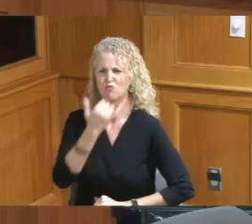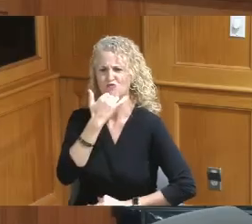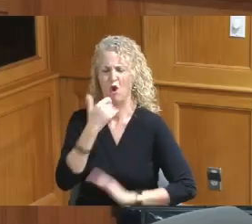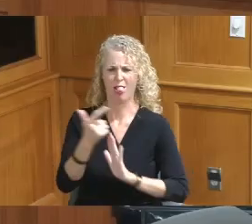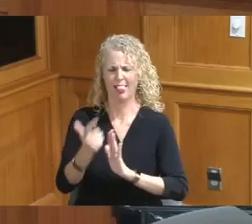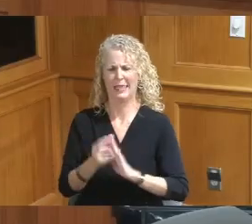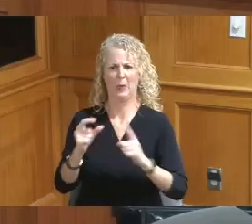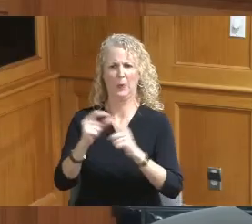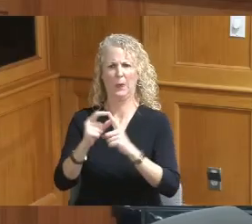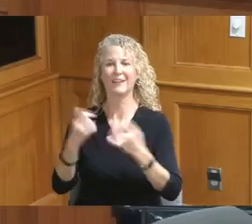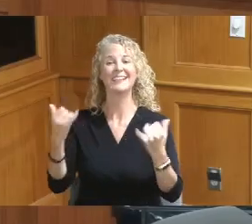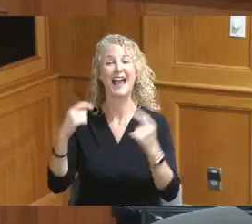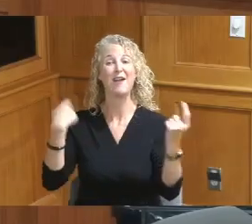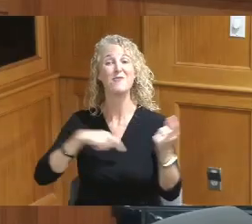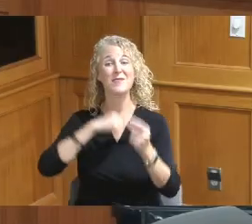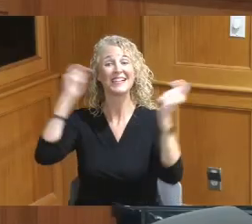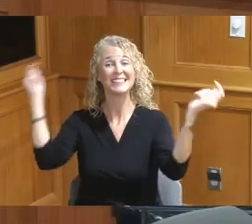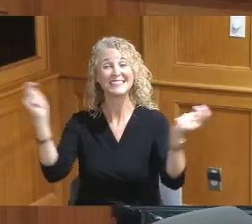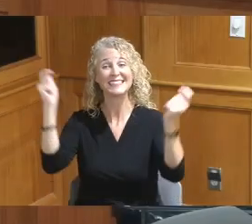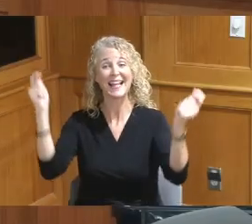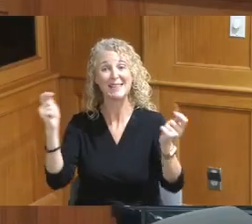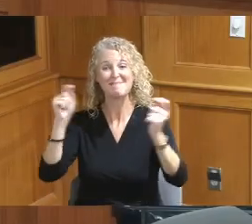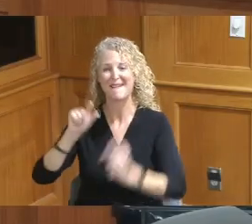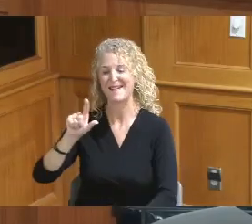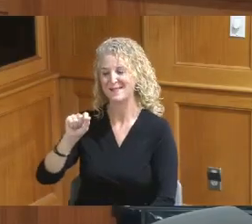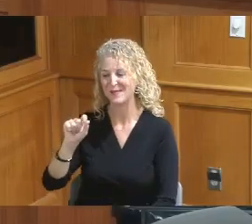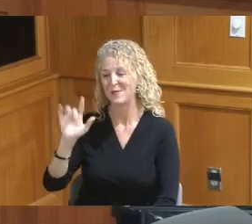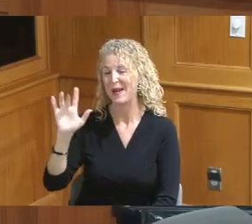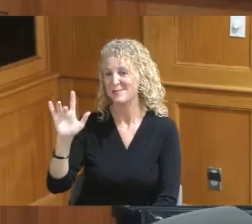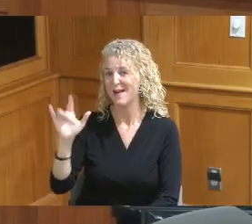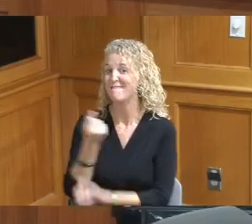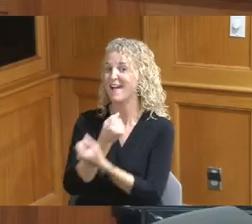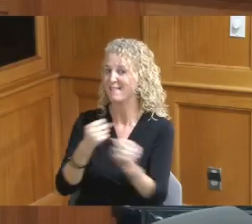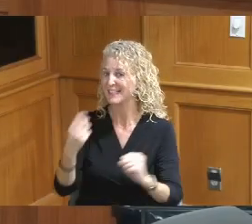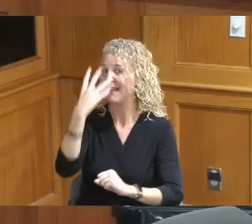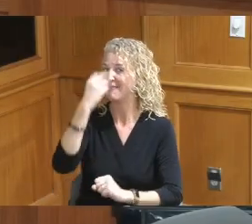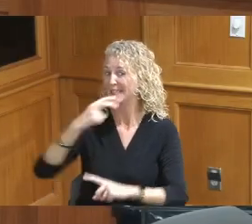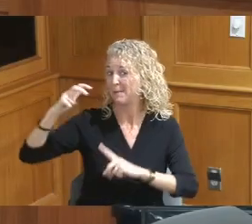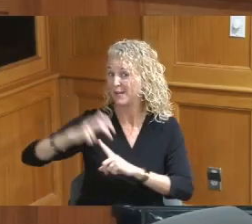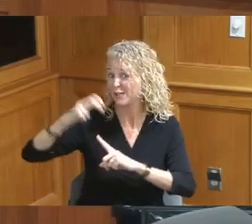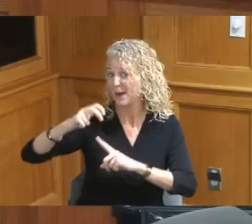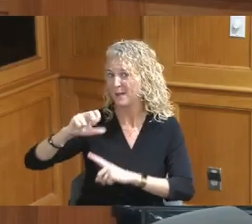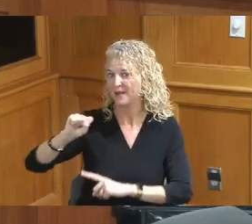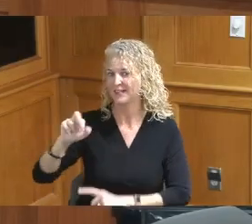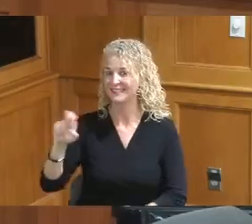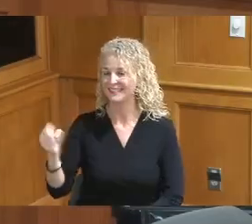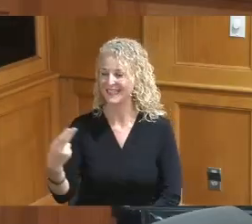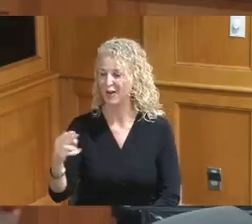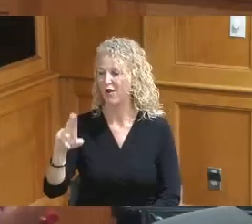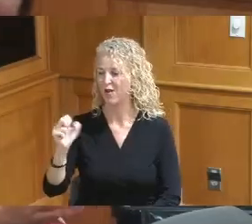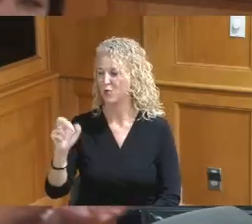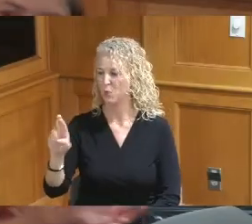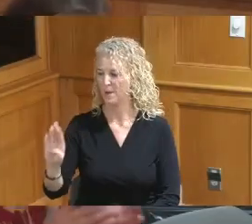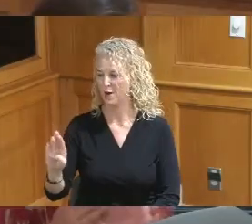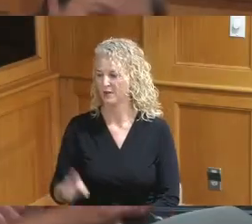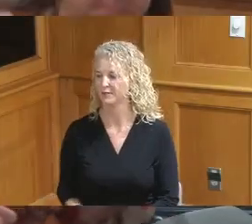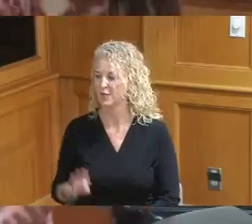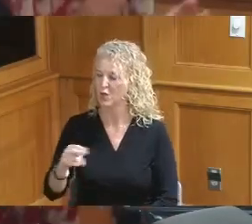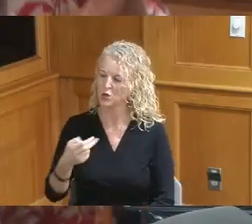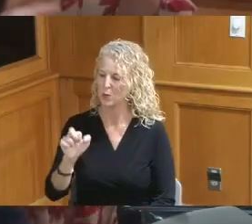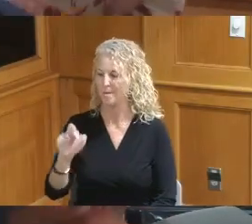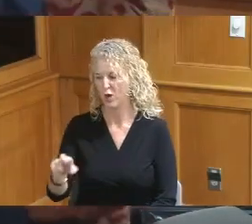Please join me in celebrating our 2025 Safe Sleep Champion, Sarah Huber.